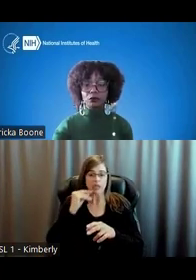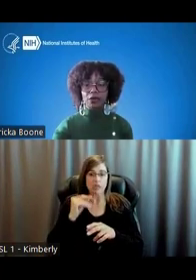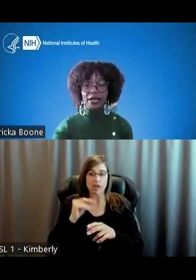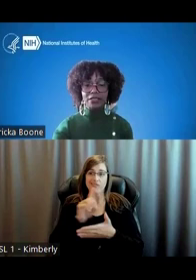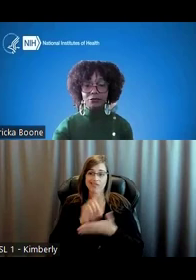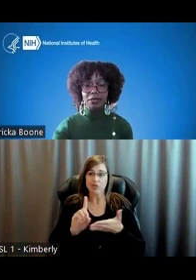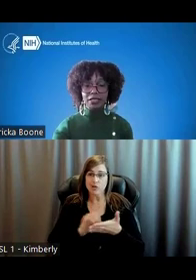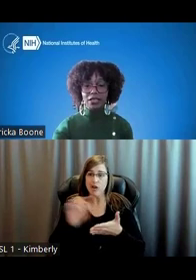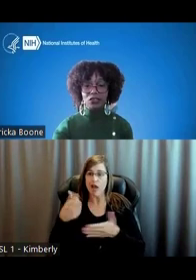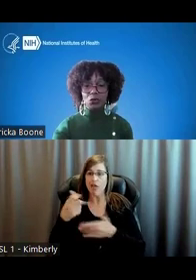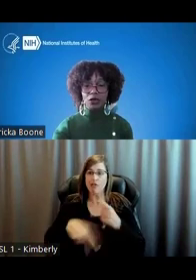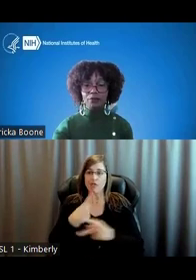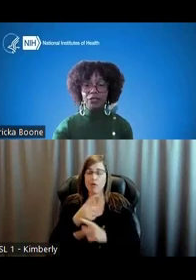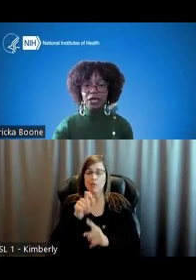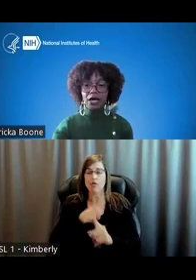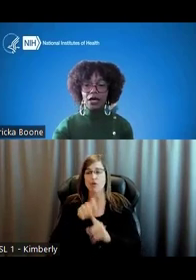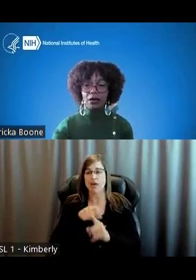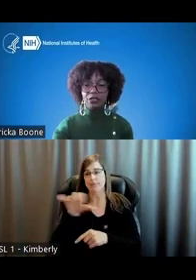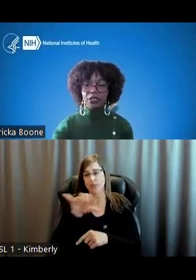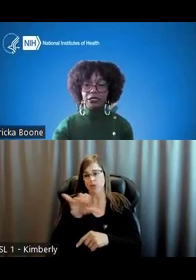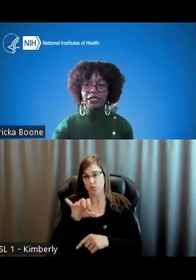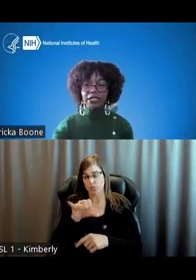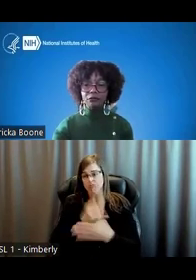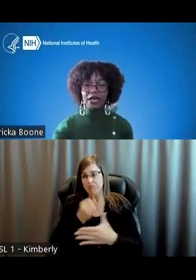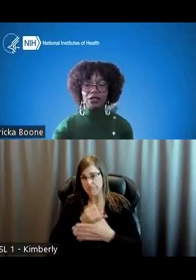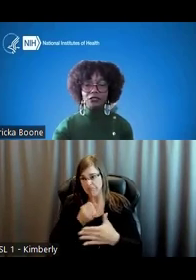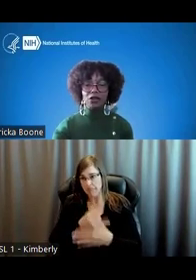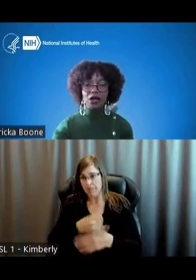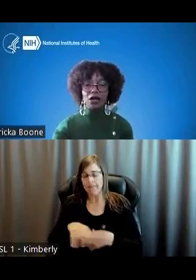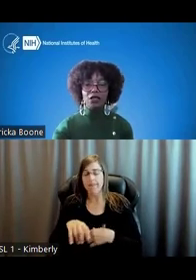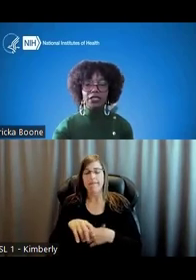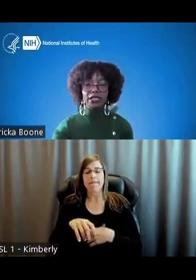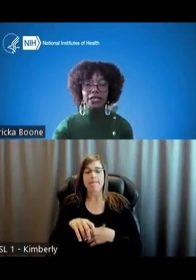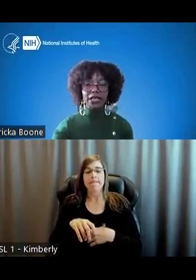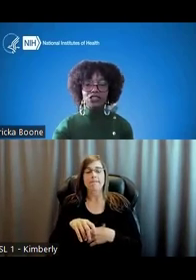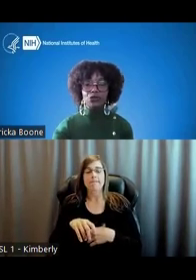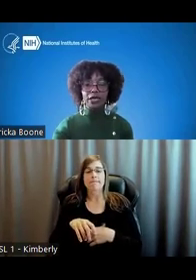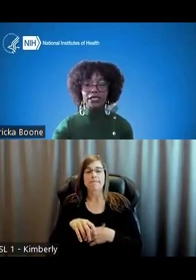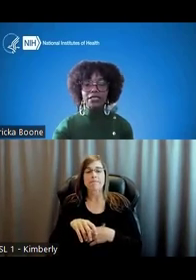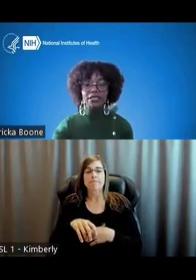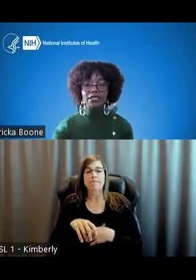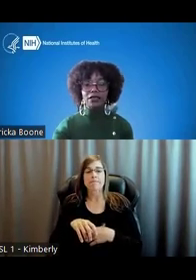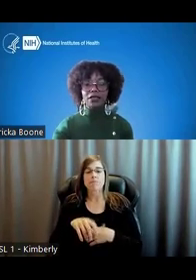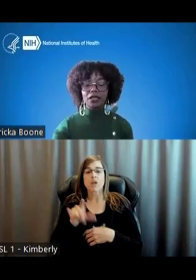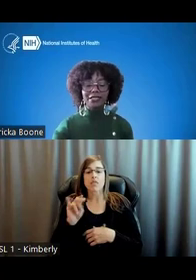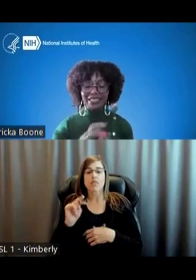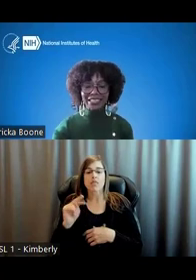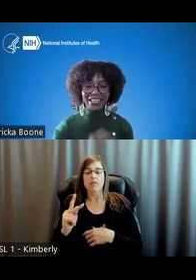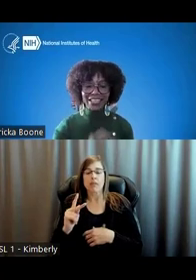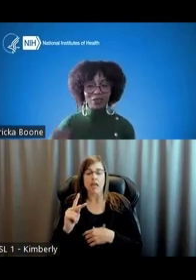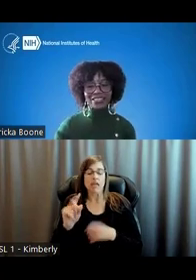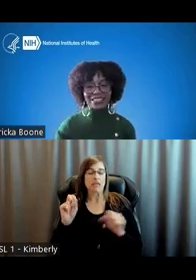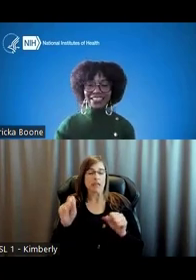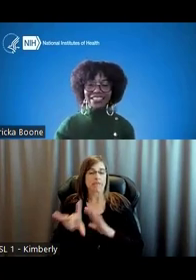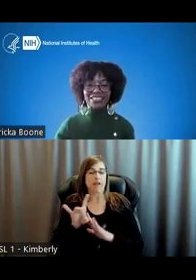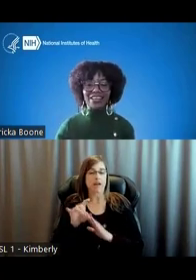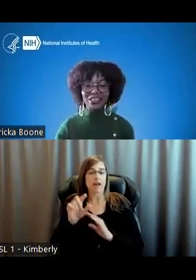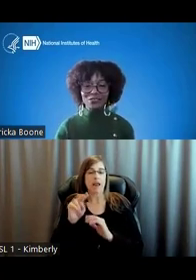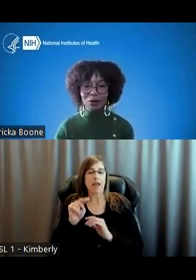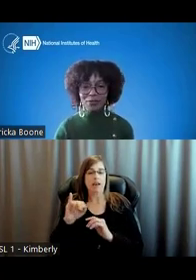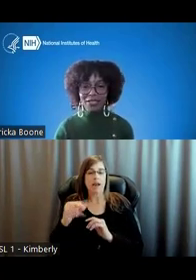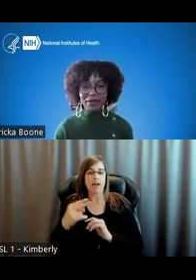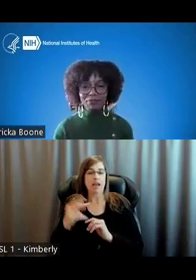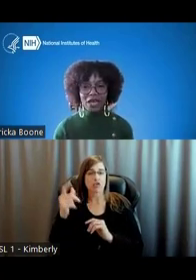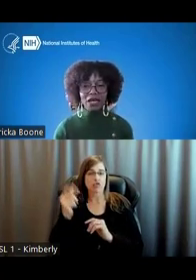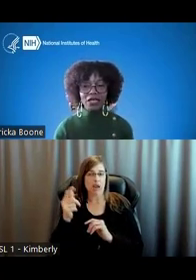of harassment as well. The link can be found on NIH Grants, the NIH